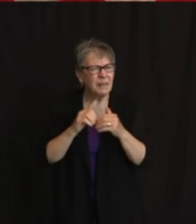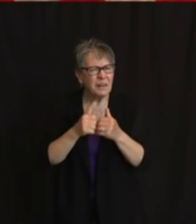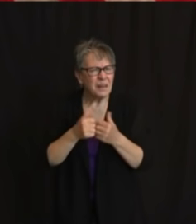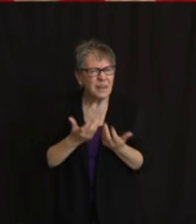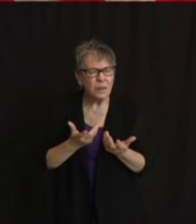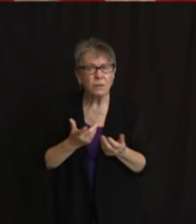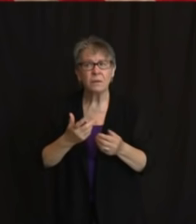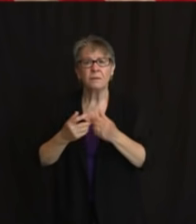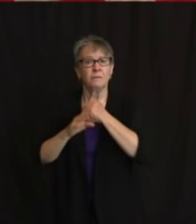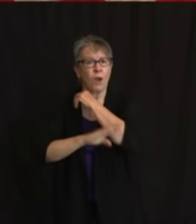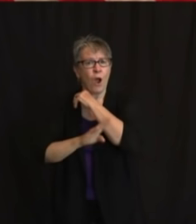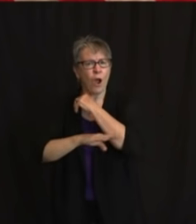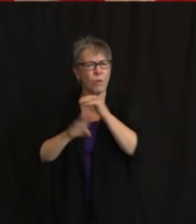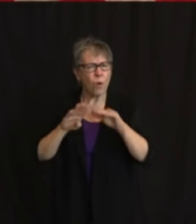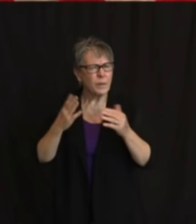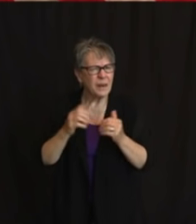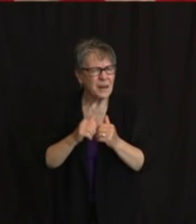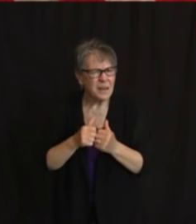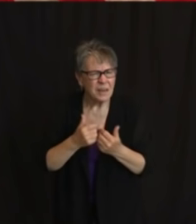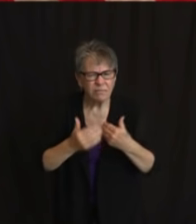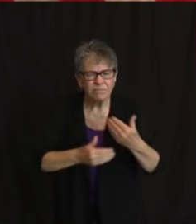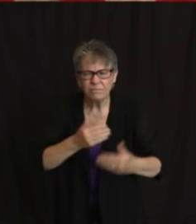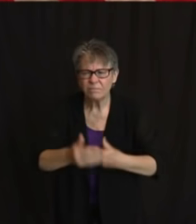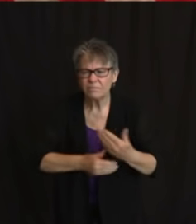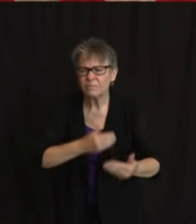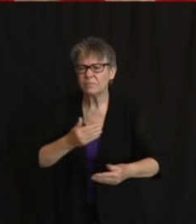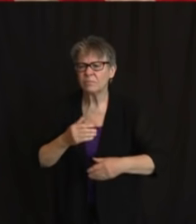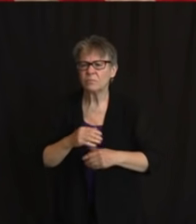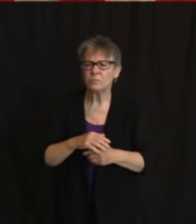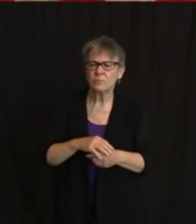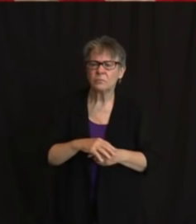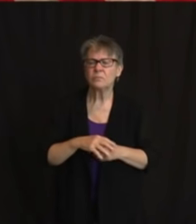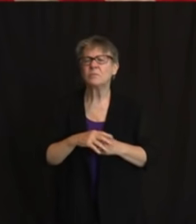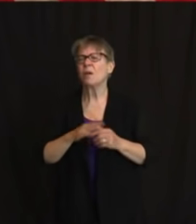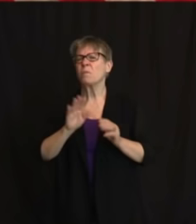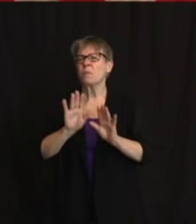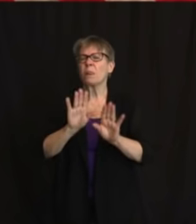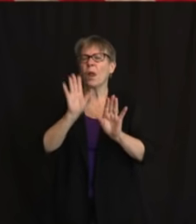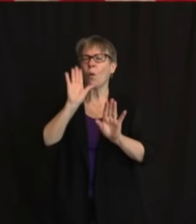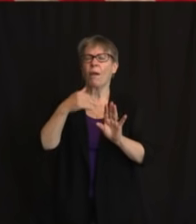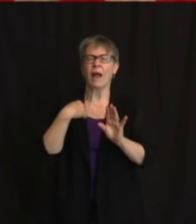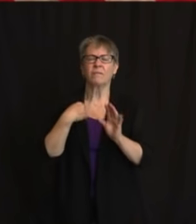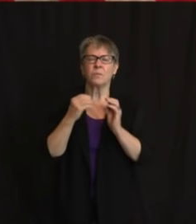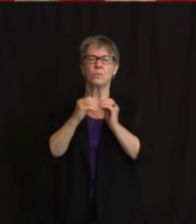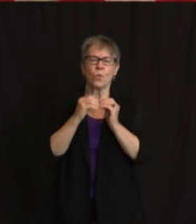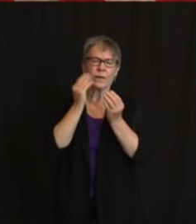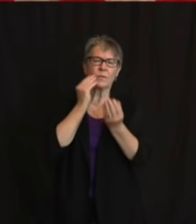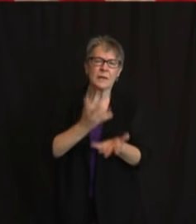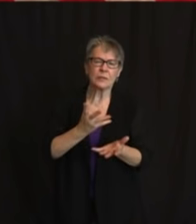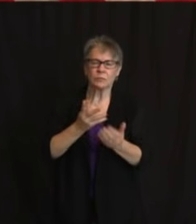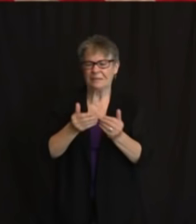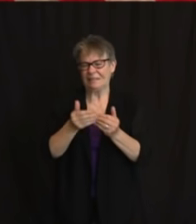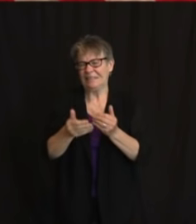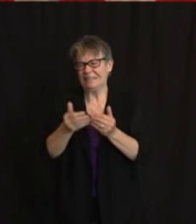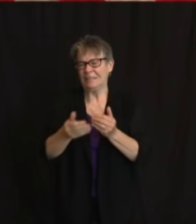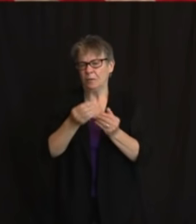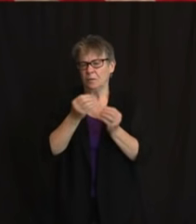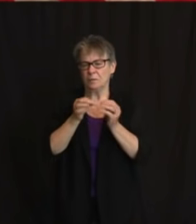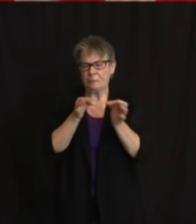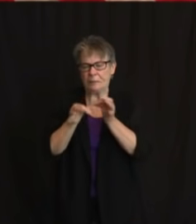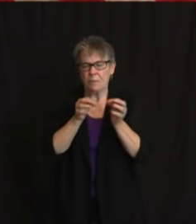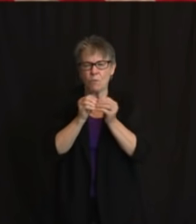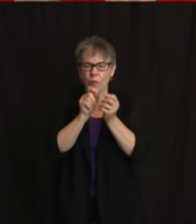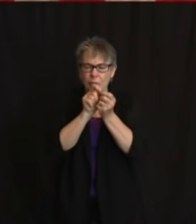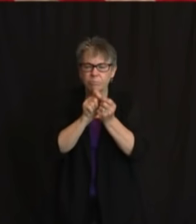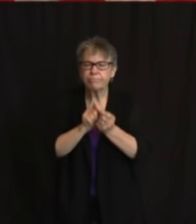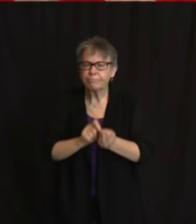know, stay tuned, we'll give you more details. Could you talk maybe just in general terms about the kinds of stuff you're going to be looking at? Because